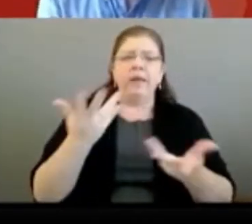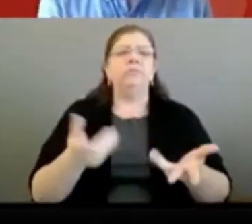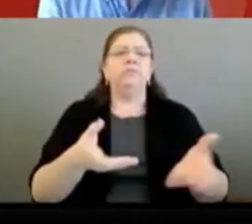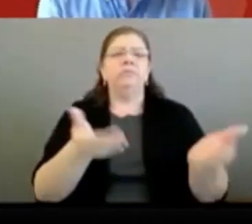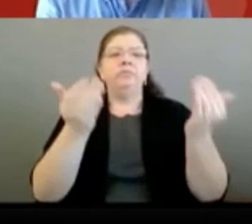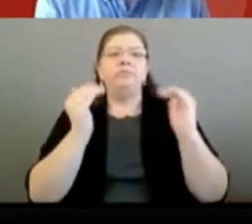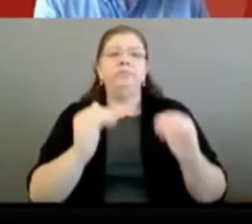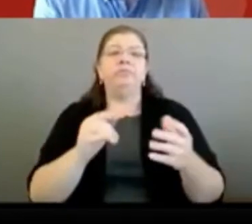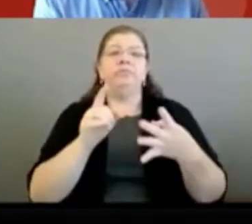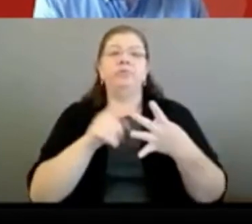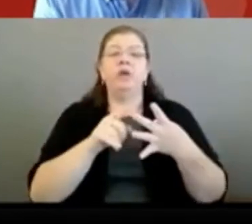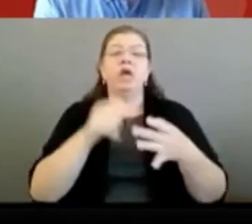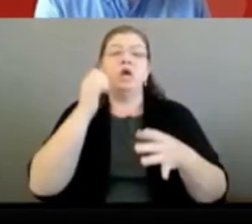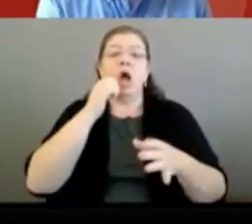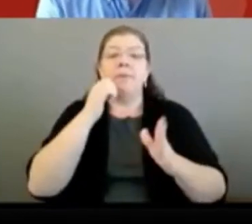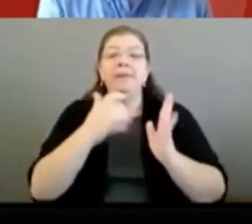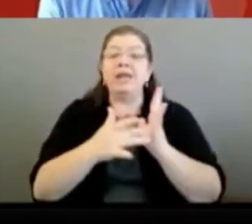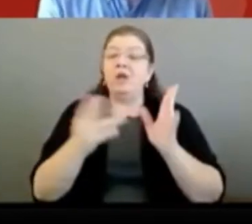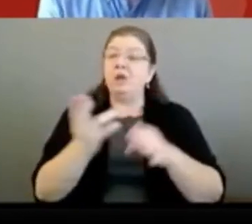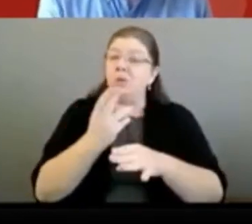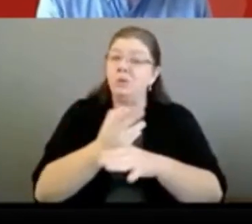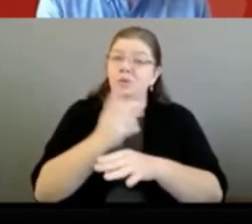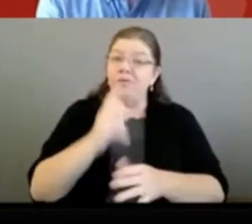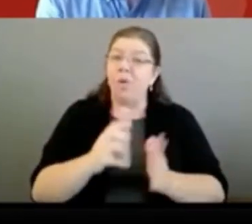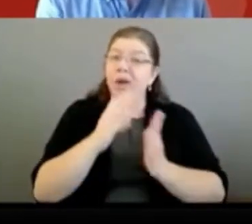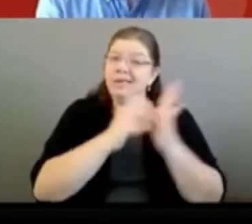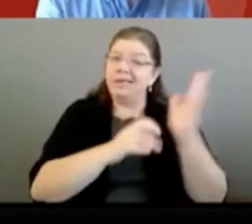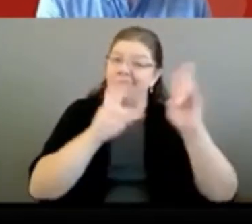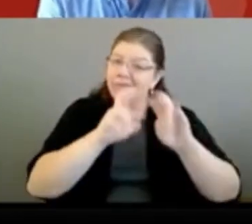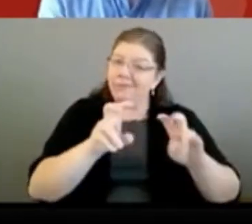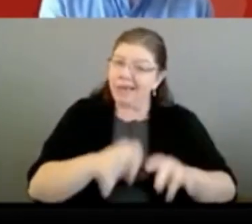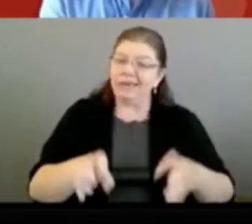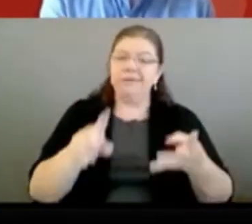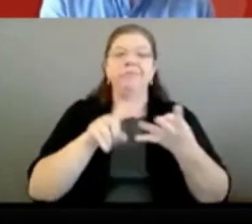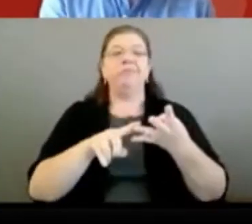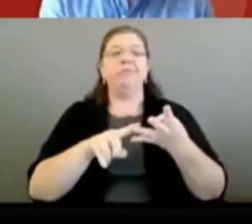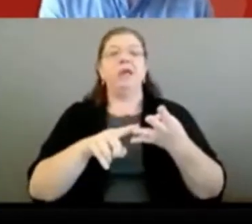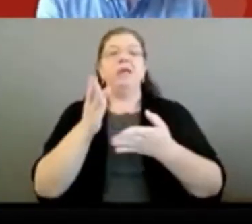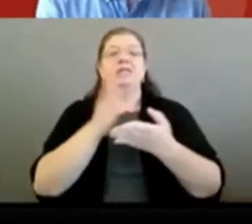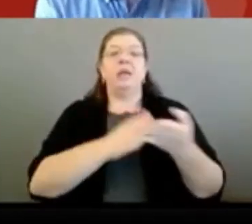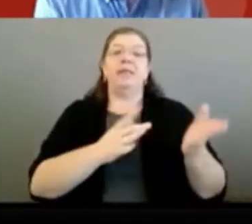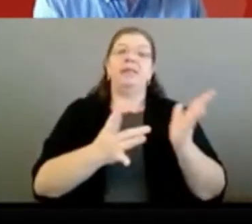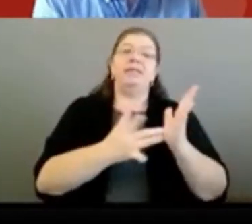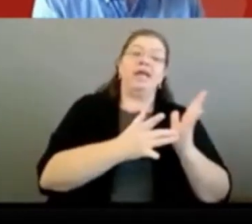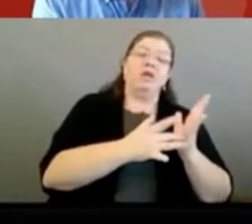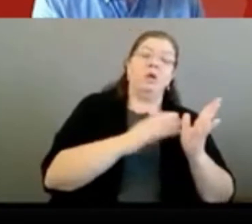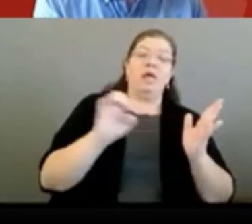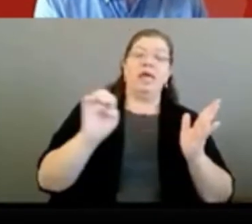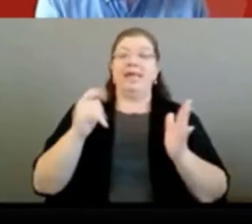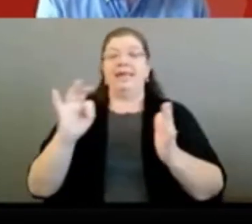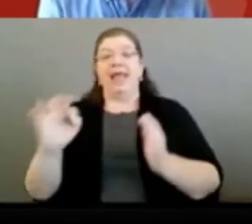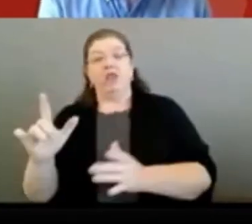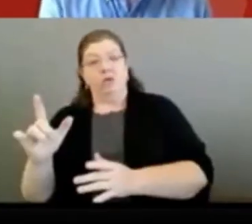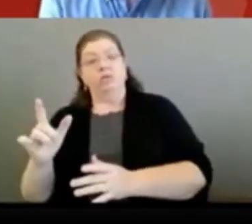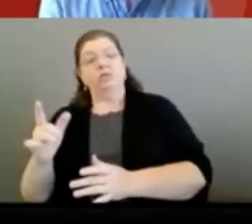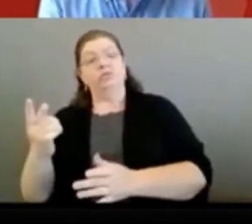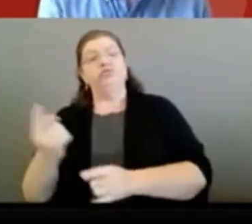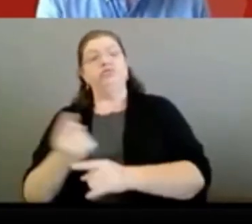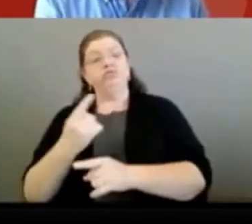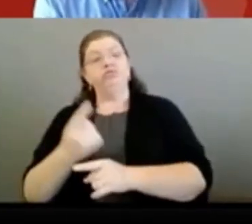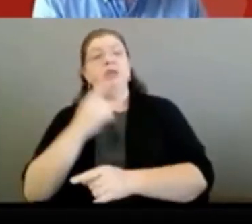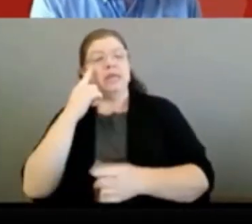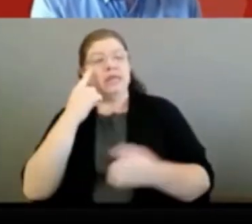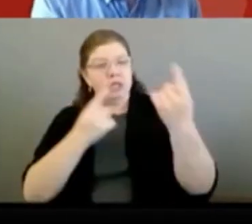typically used in text mining? What are some of the technical and ethical considerations? Rob had already actually kind of hinted at some of those in the